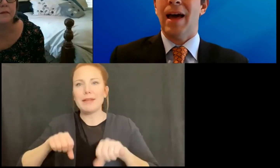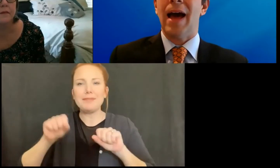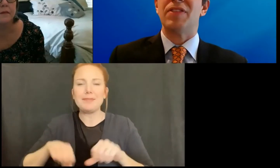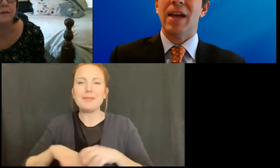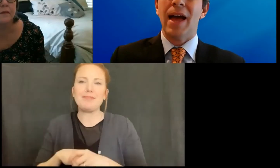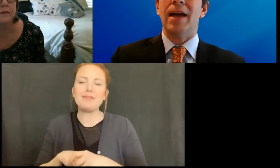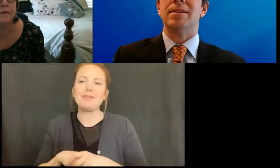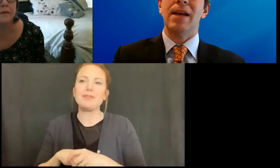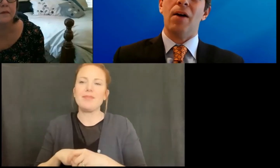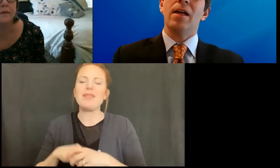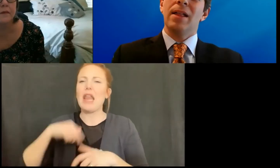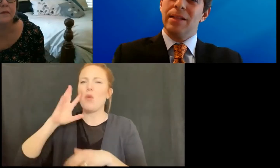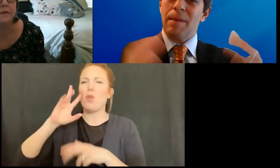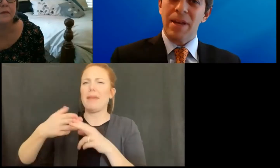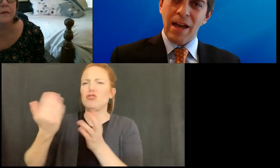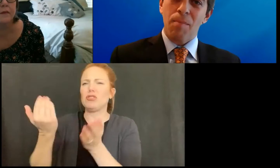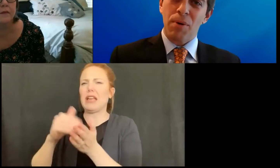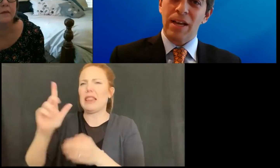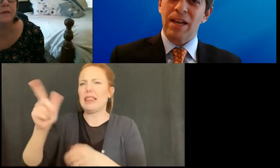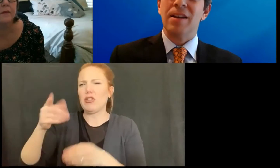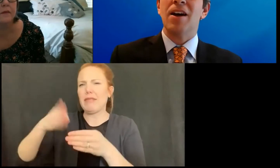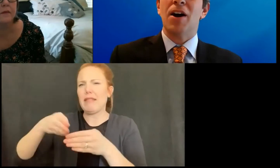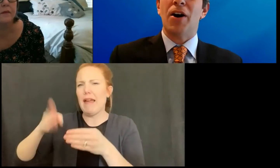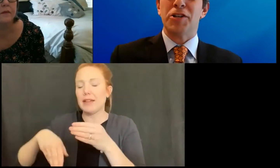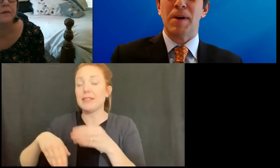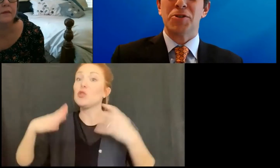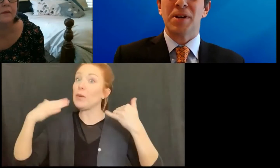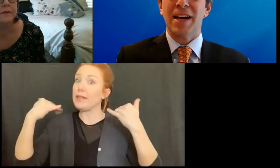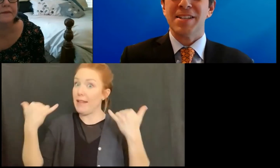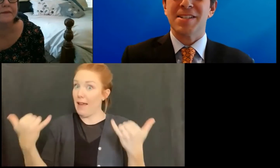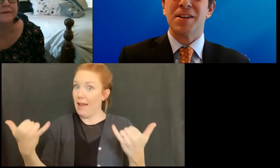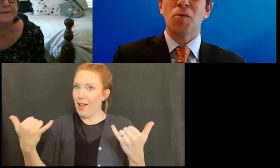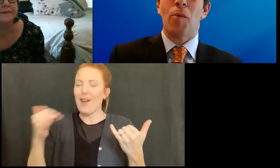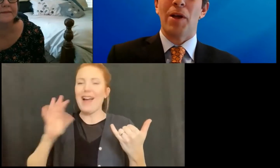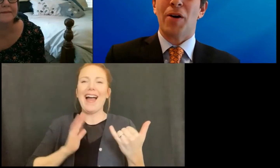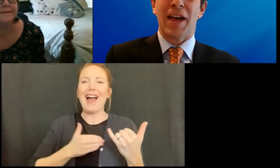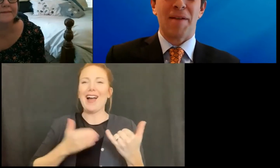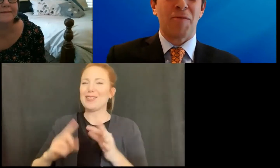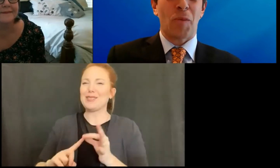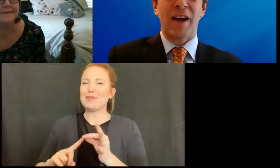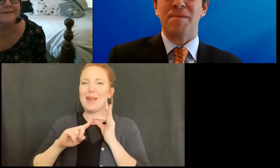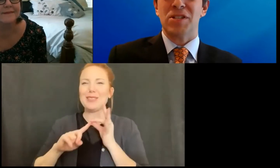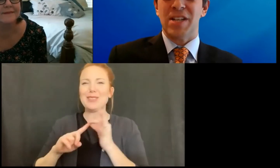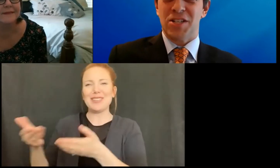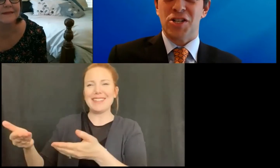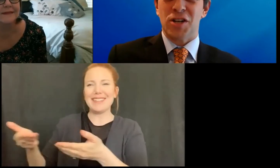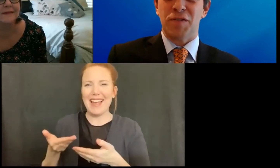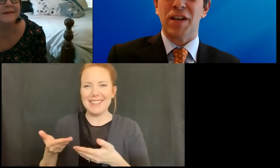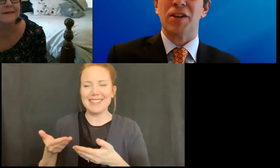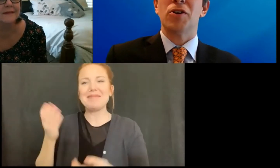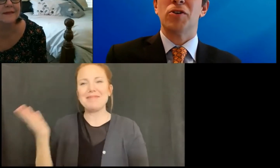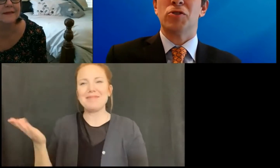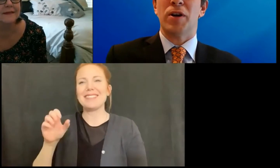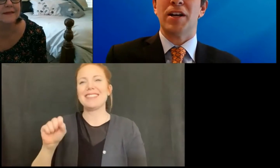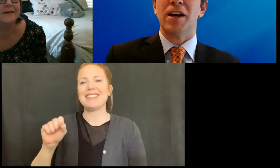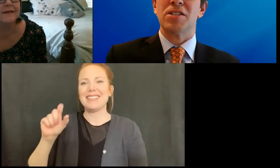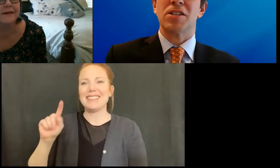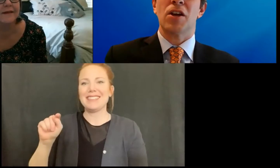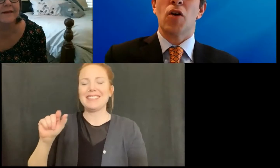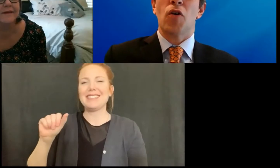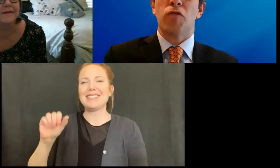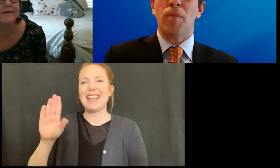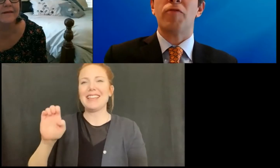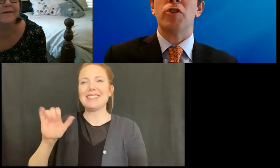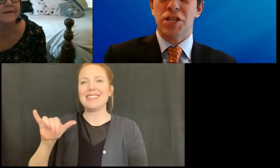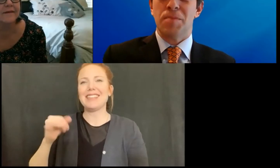again at the end. Now, let me now bring in our special guest, what we all came for. We have Stacey Shiflet, who's joining